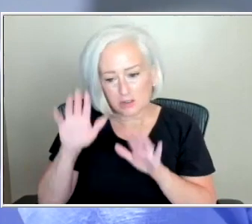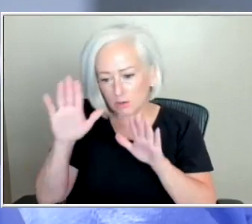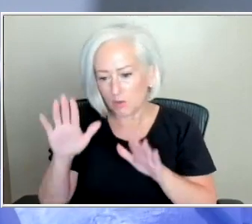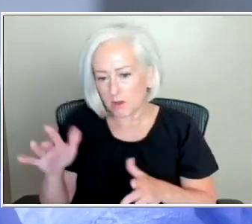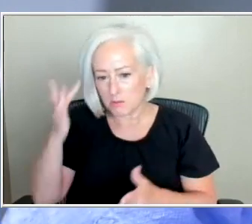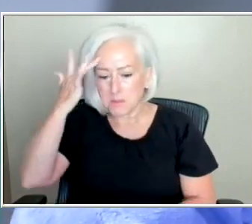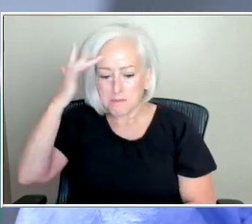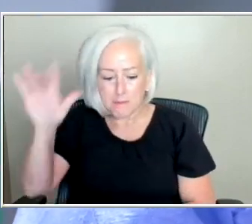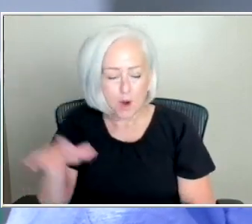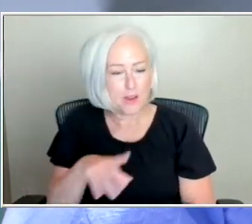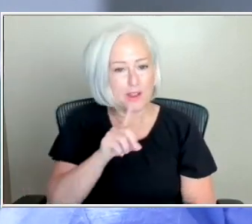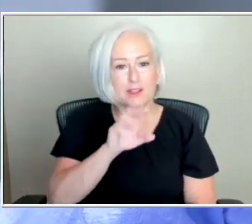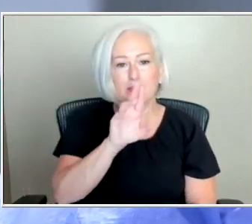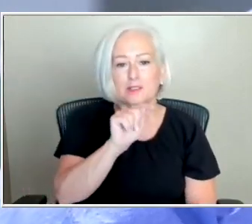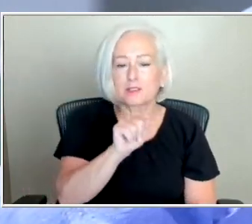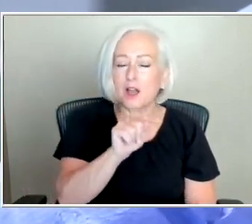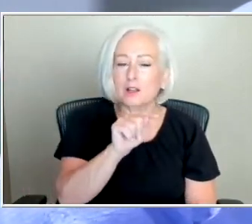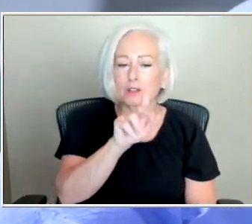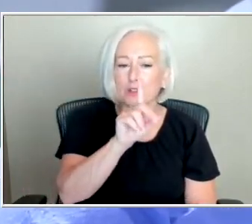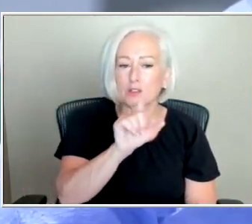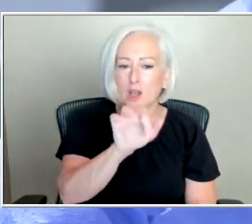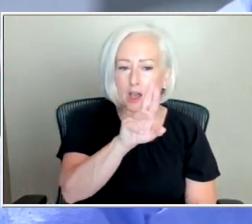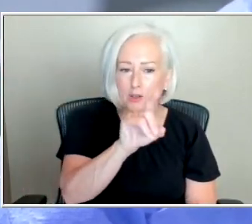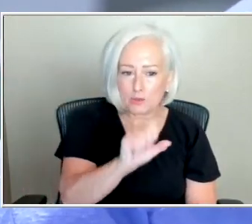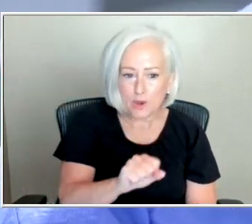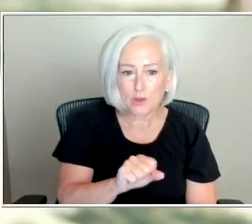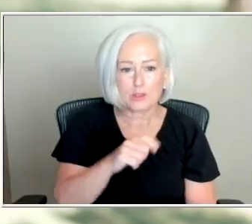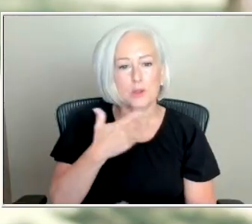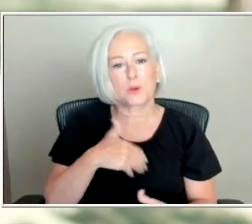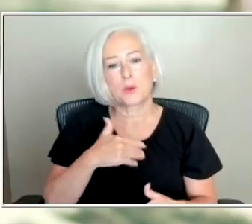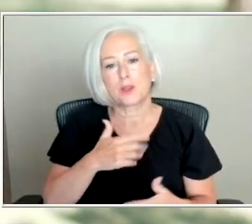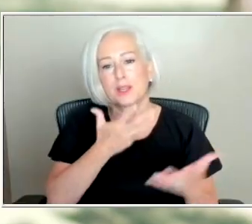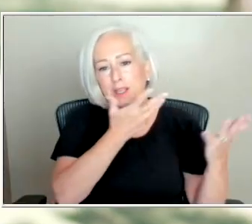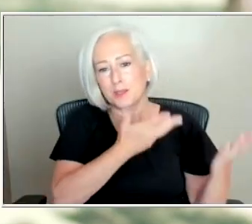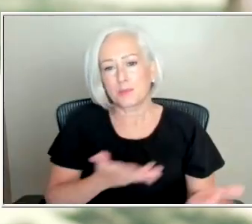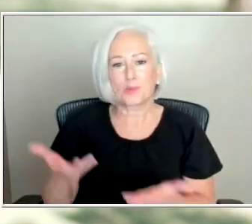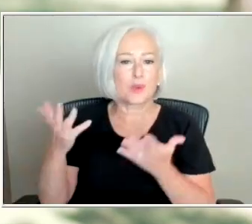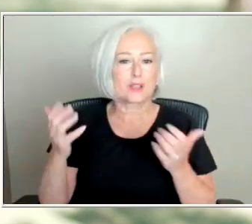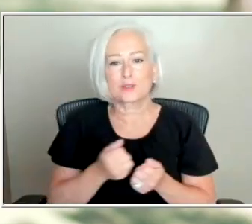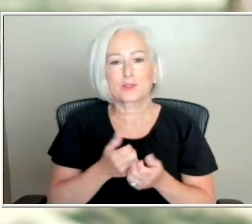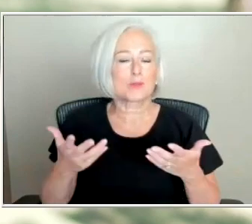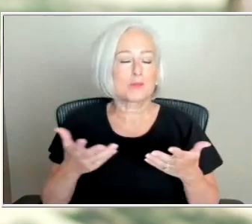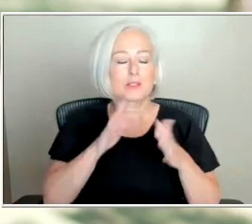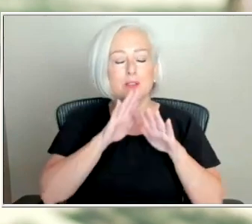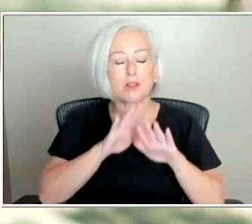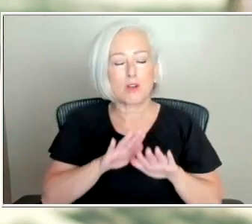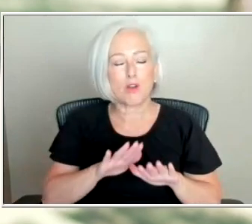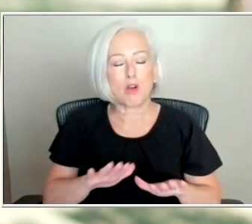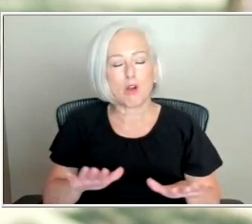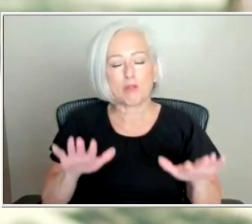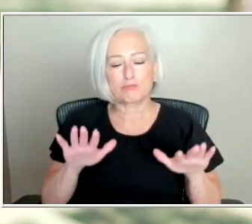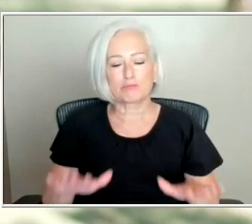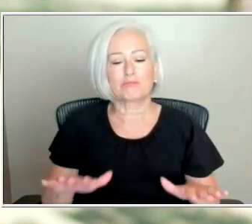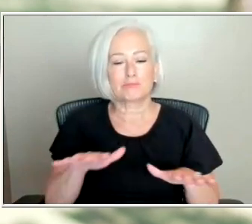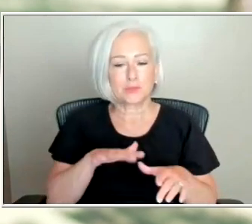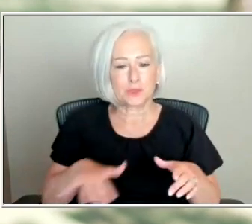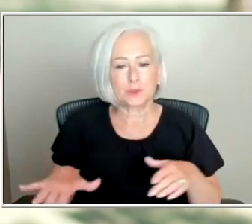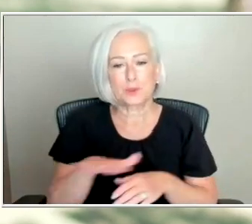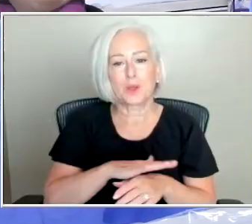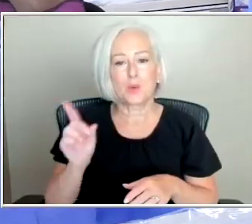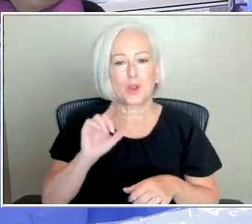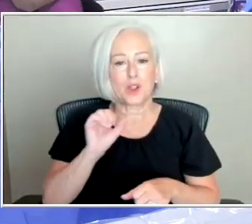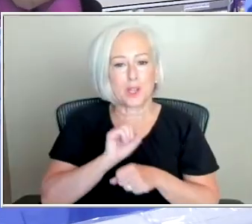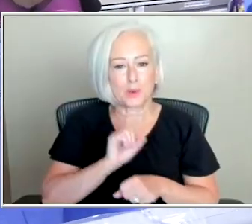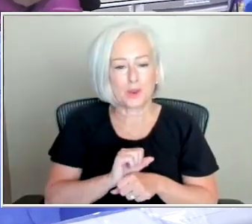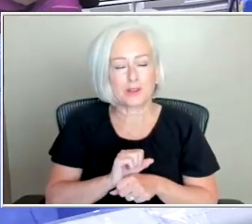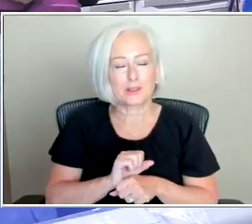don't think I've ever met a person who just brings so much calm to a space. I just wish I could hang out with